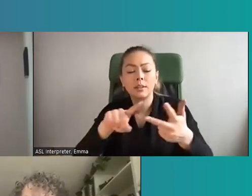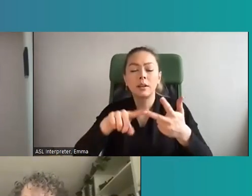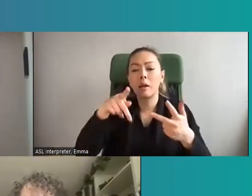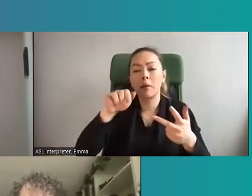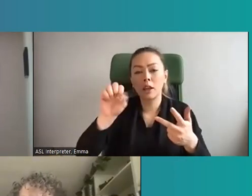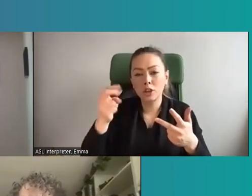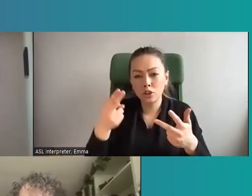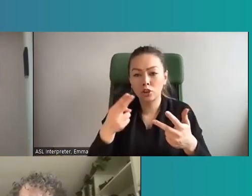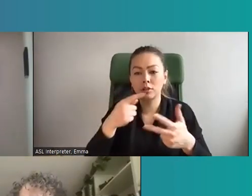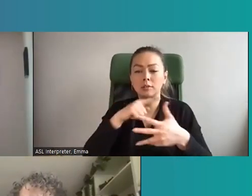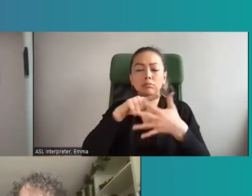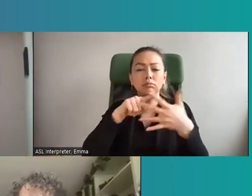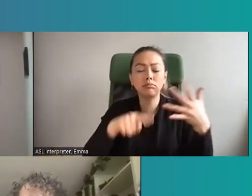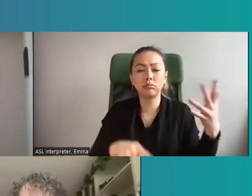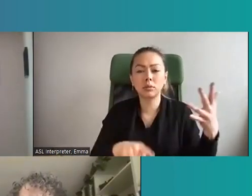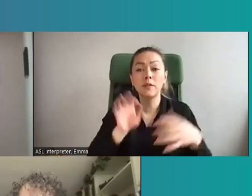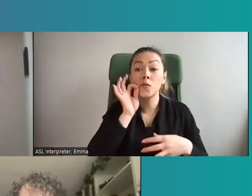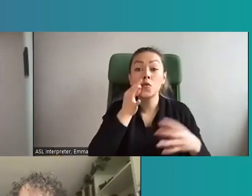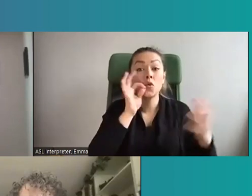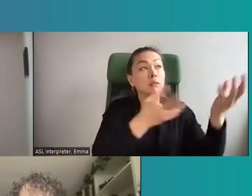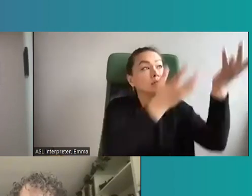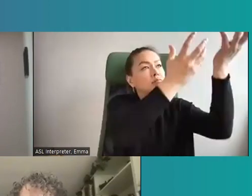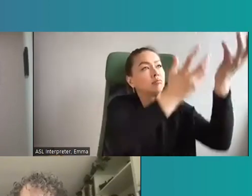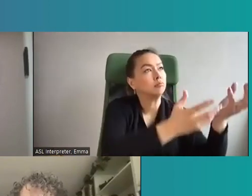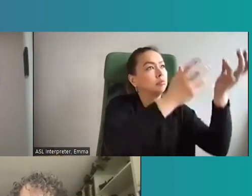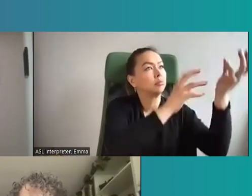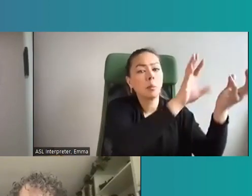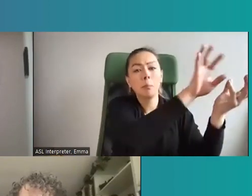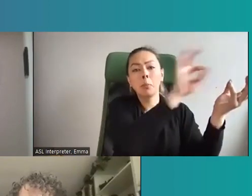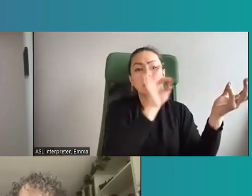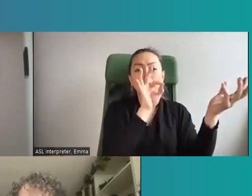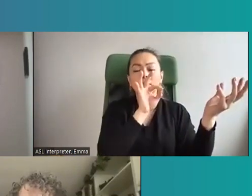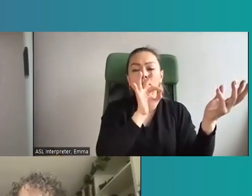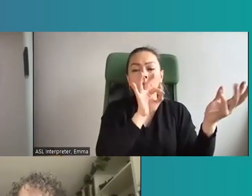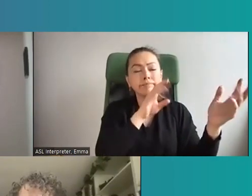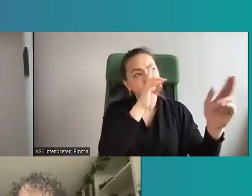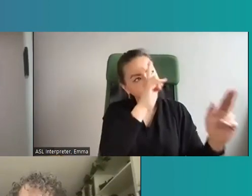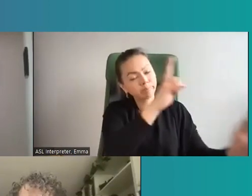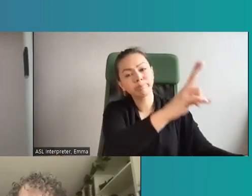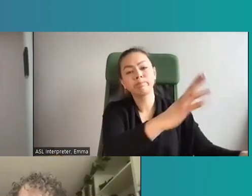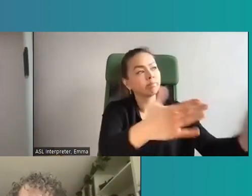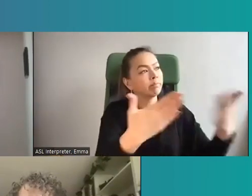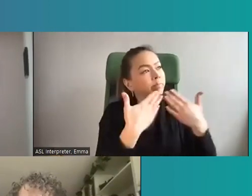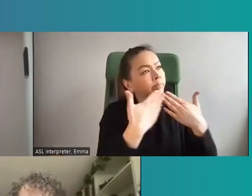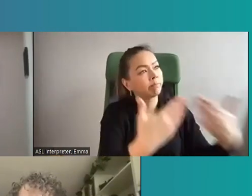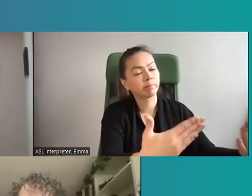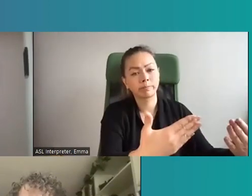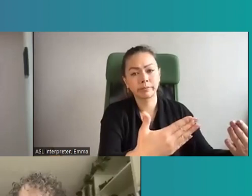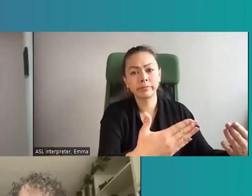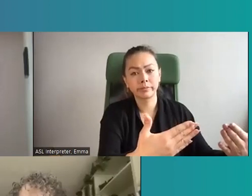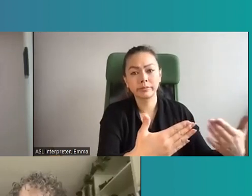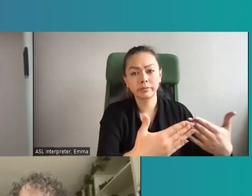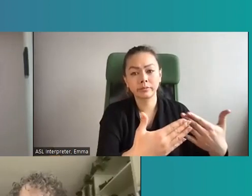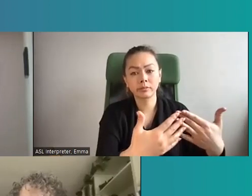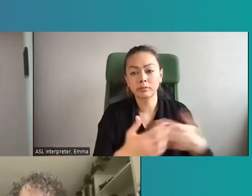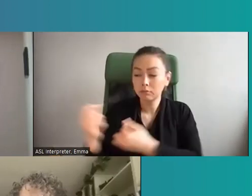hanging fruits. And we give honor and respect to them and celebrate them because they've come in our direction to come and visit us for